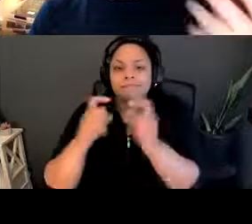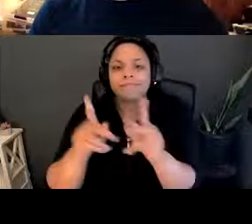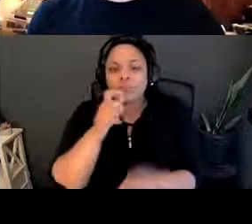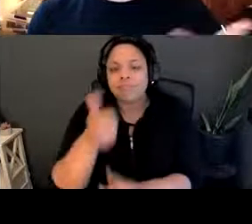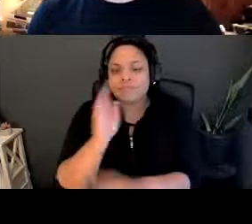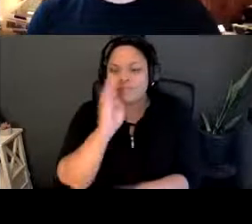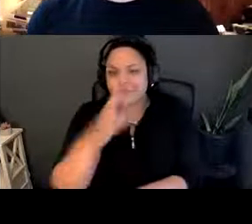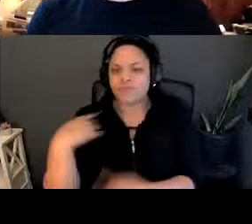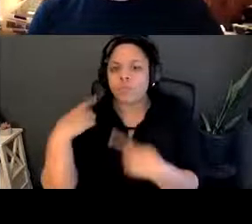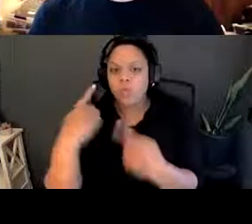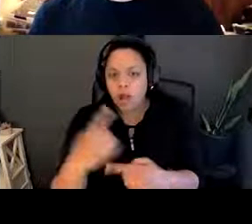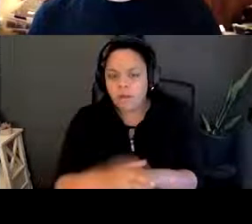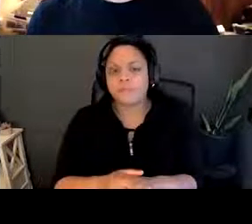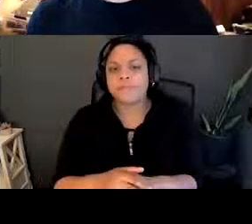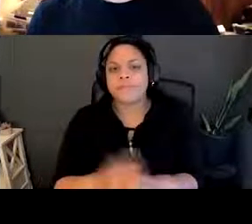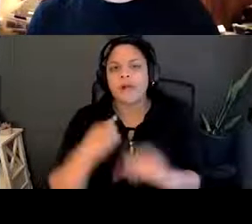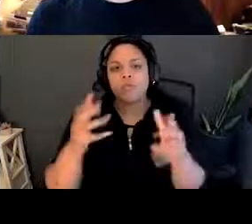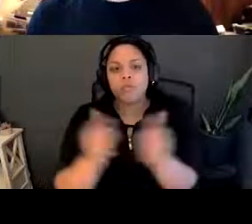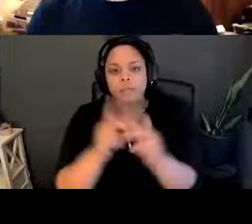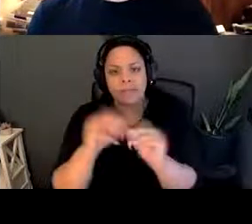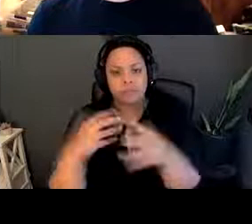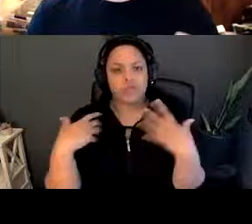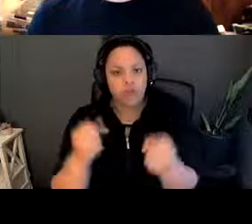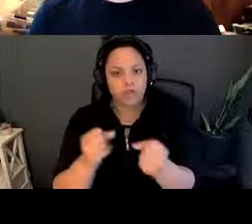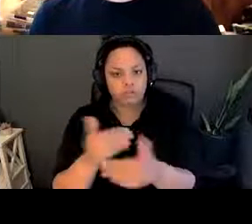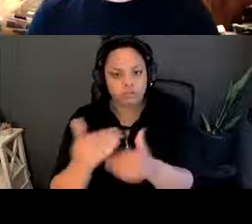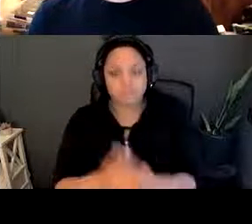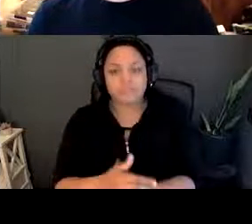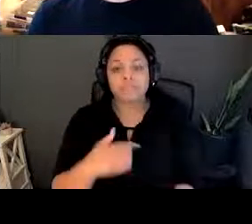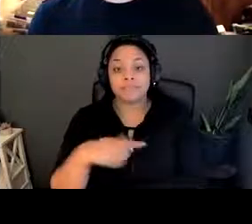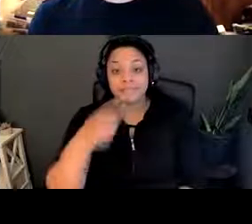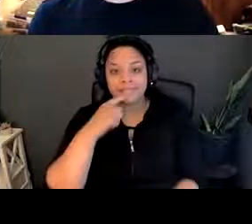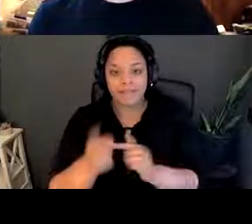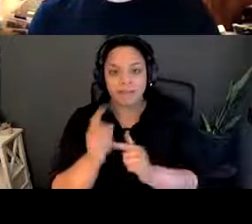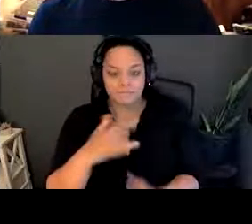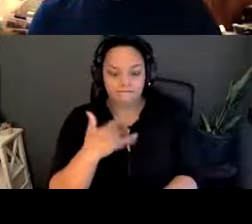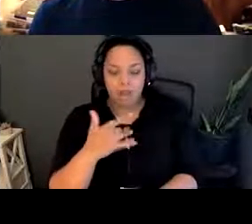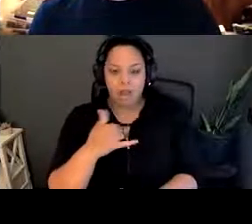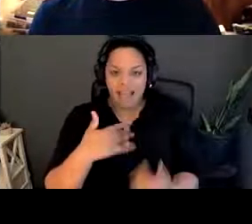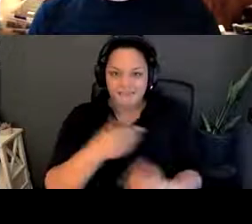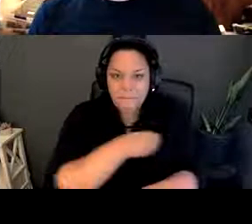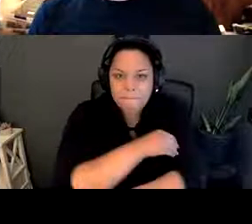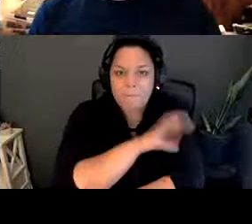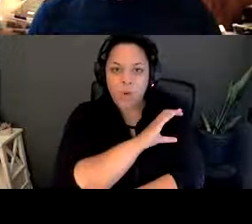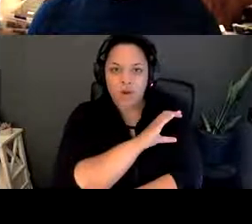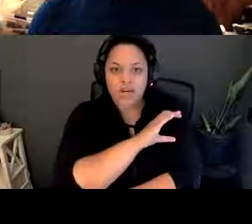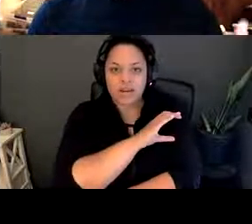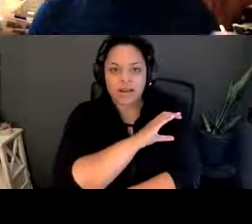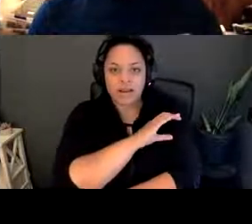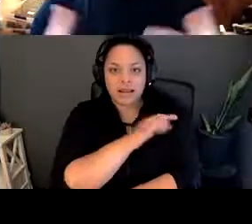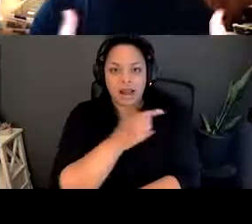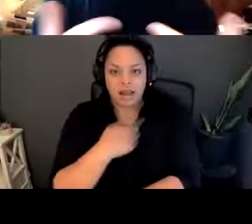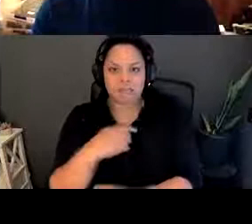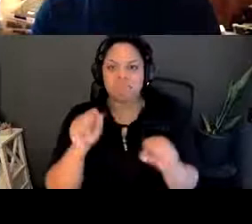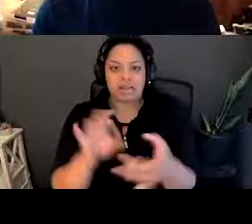to groups in recovery, and they will say, the moment I started to feel empowered was when I let go